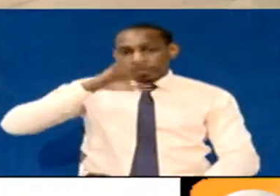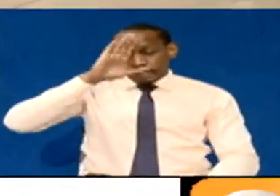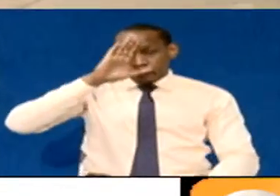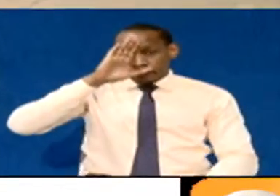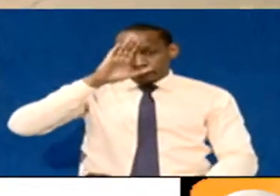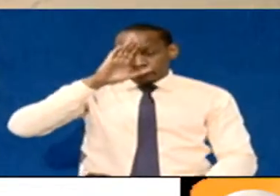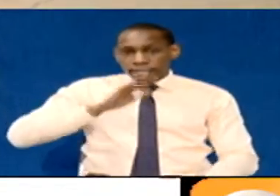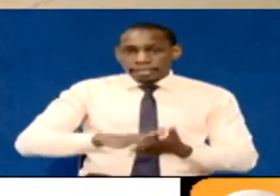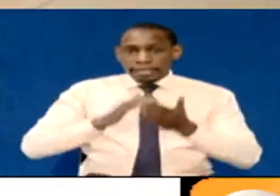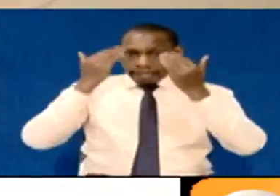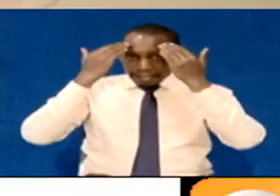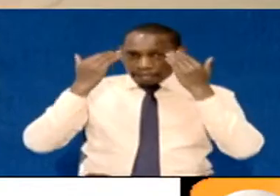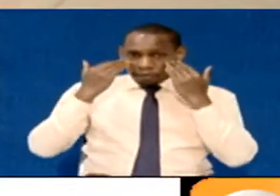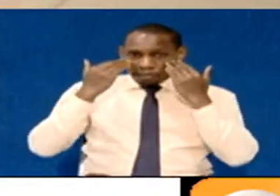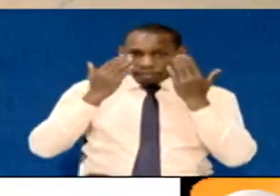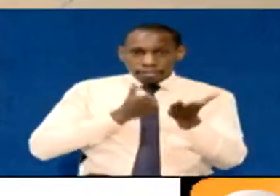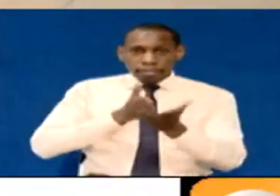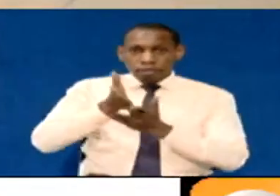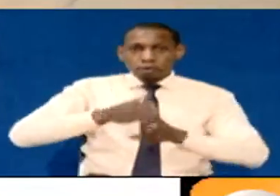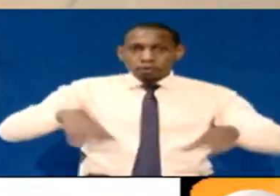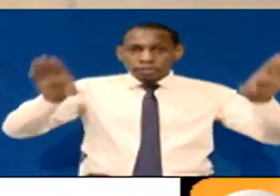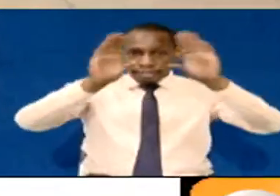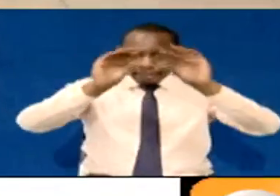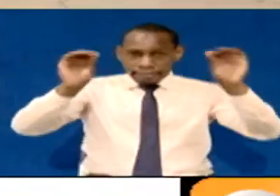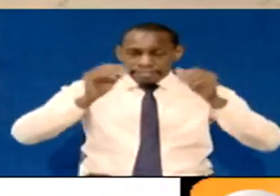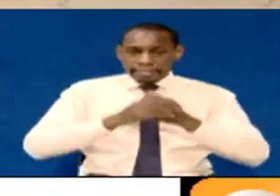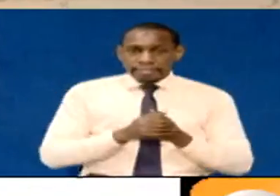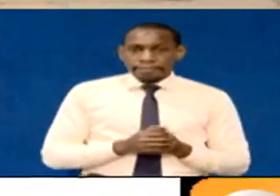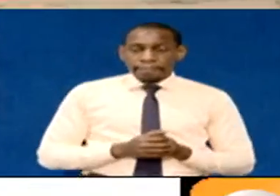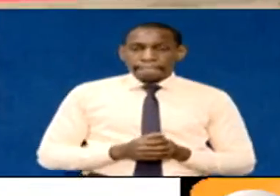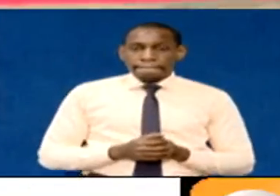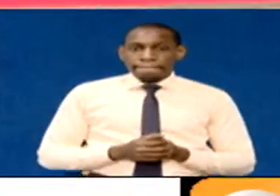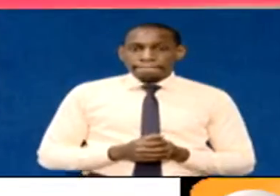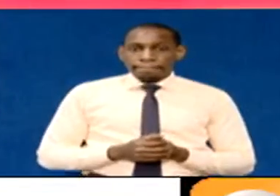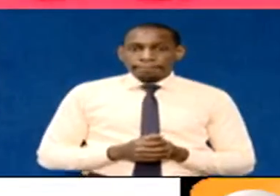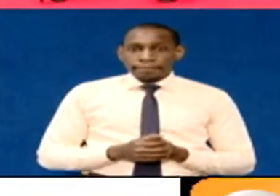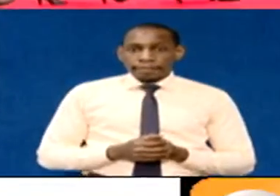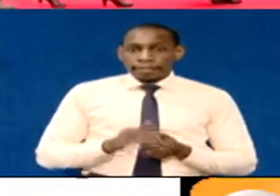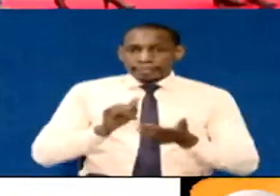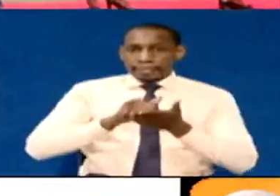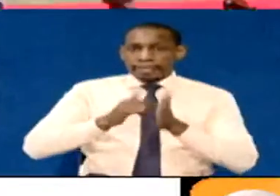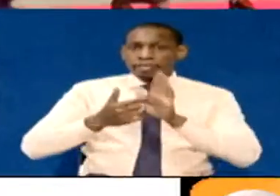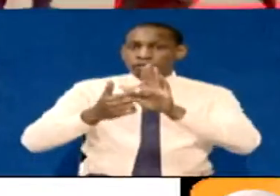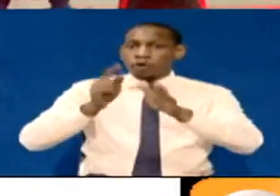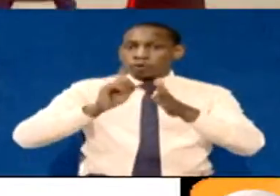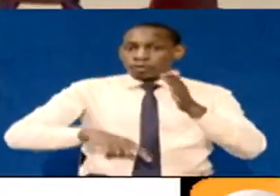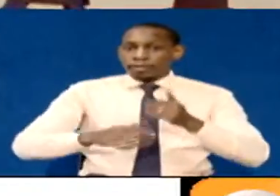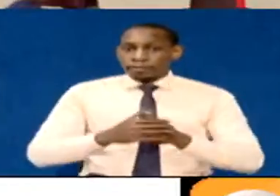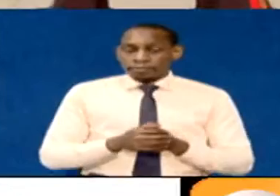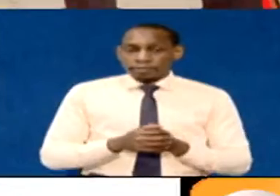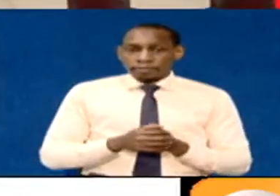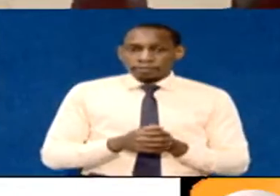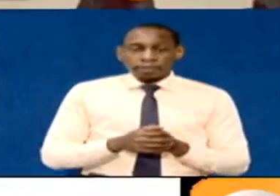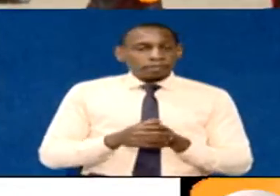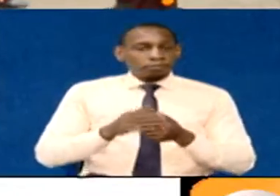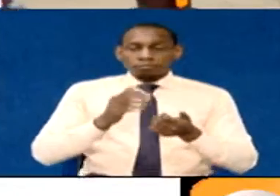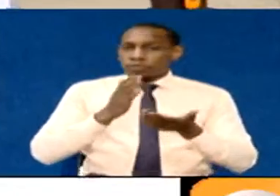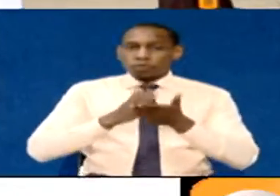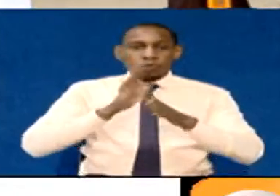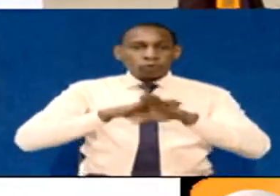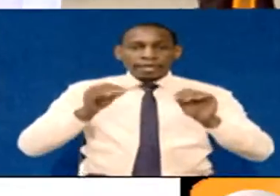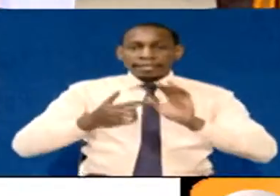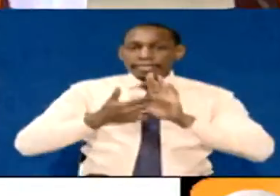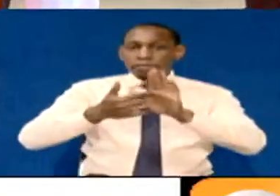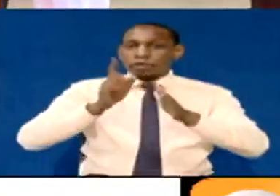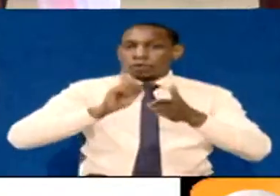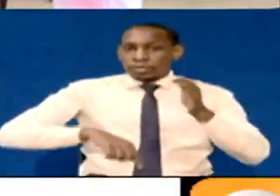the judiciary by the executive, and all this. So that there is an illustration, and an unfortunate one,